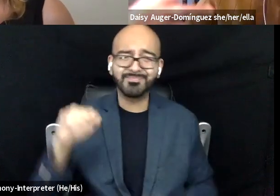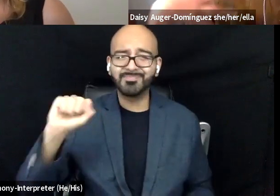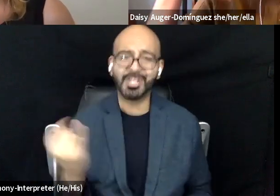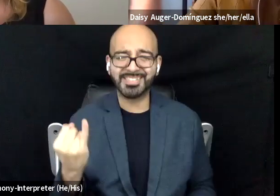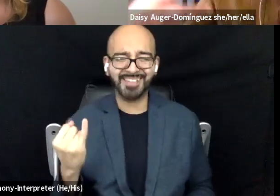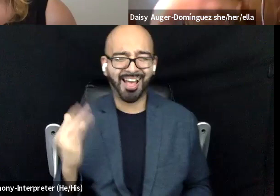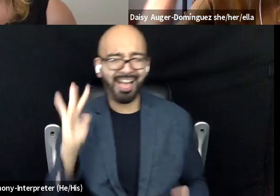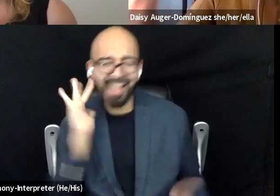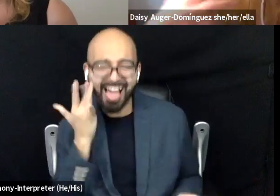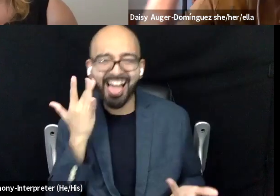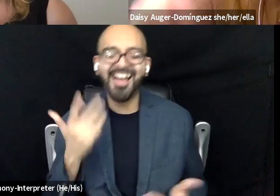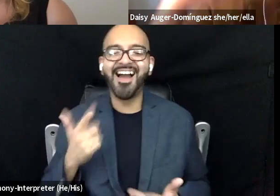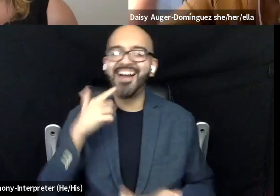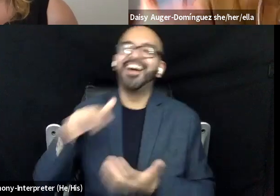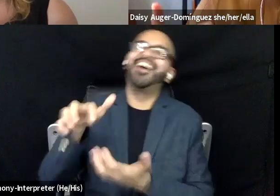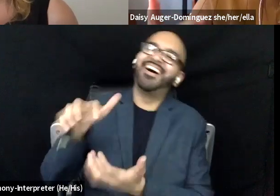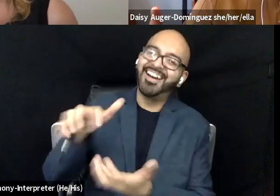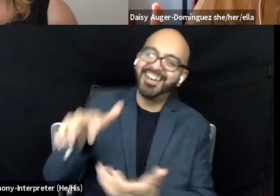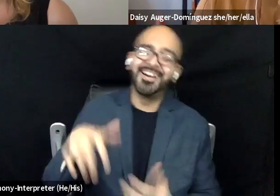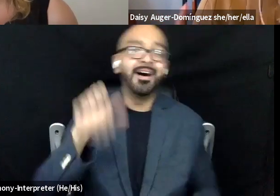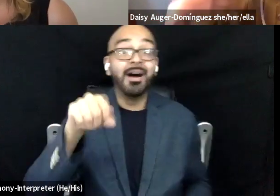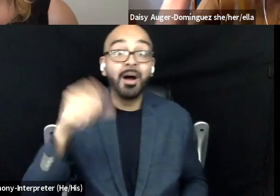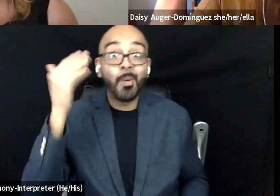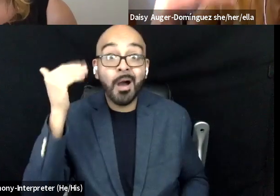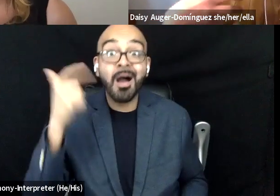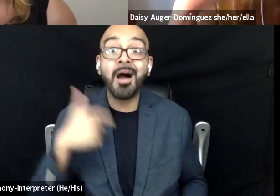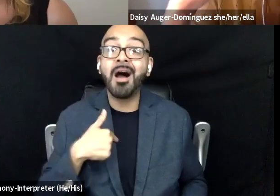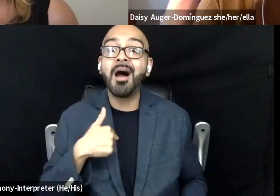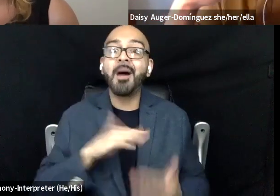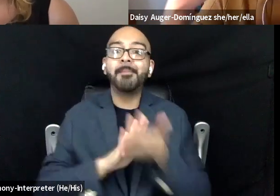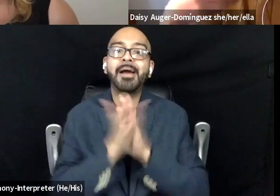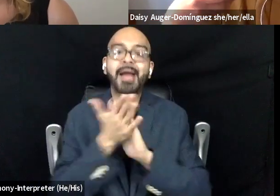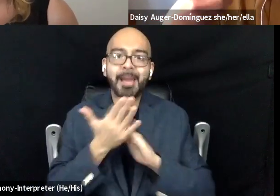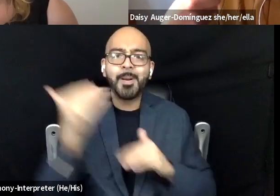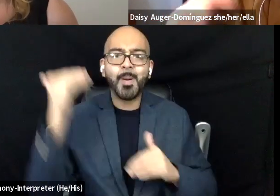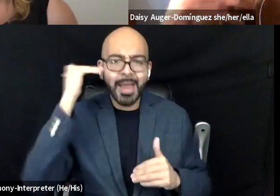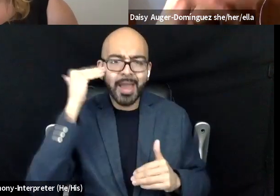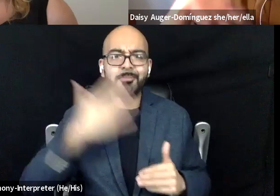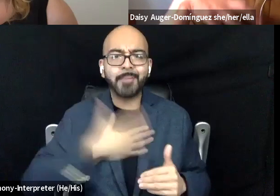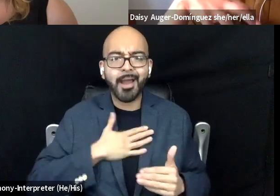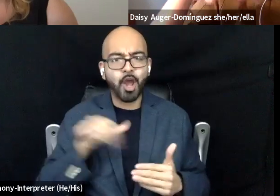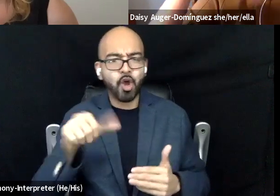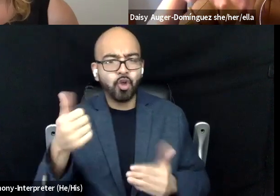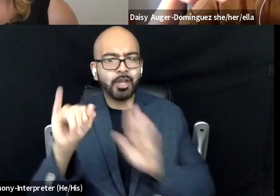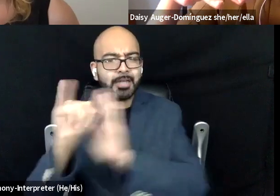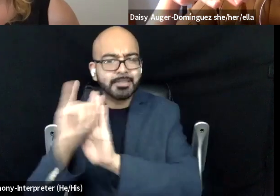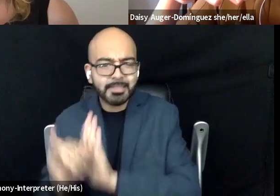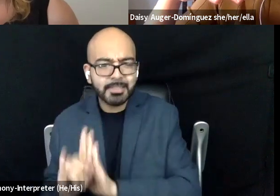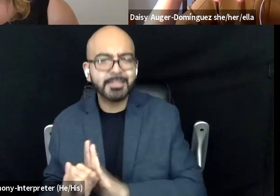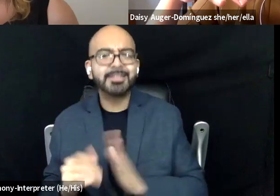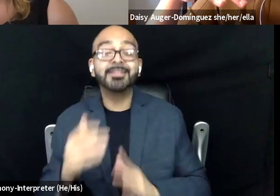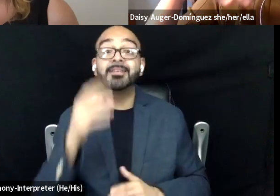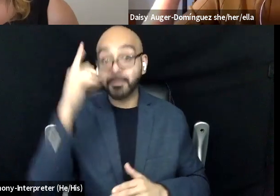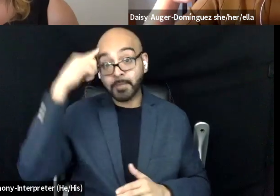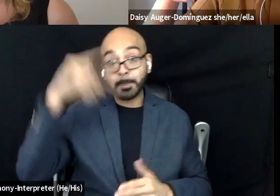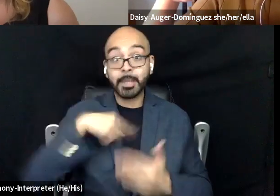I have become farther aware of my otherness and what it means. Also for me, university